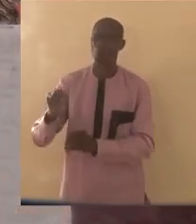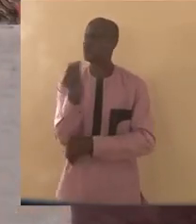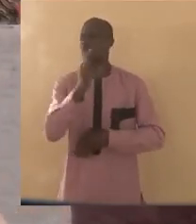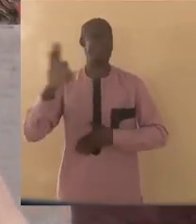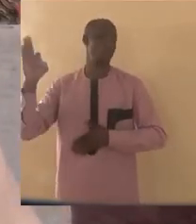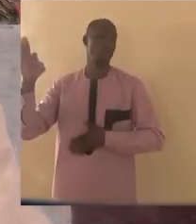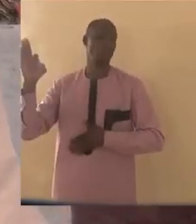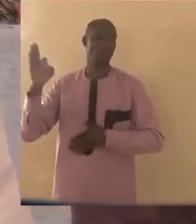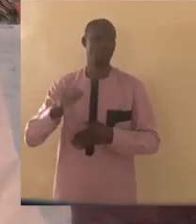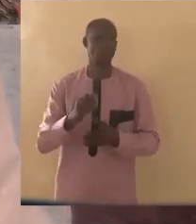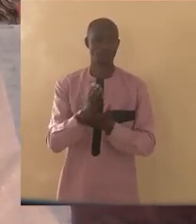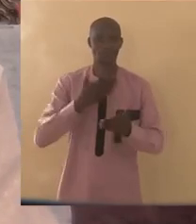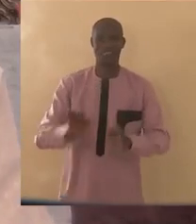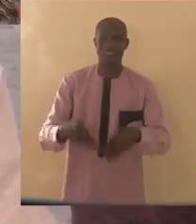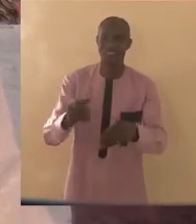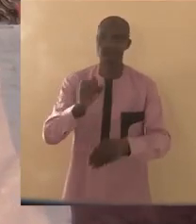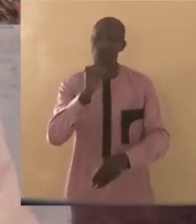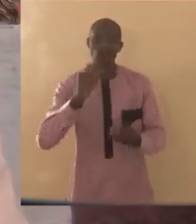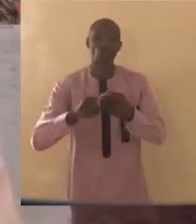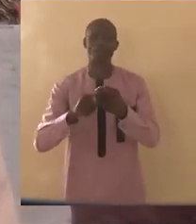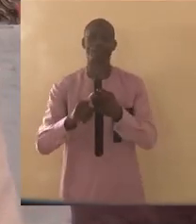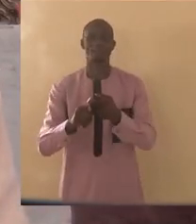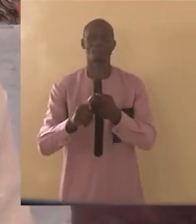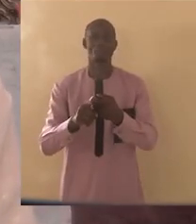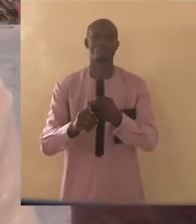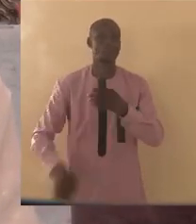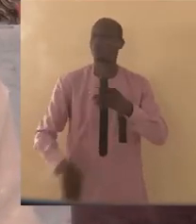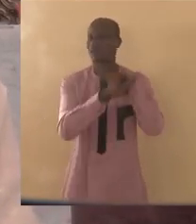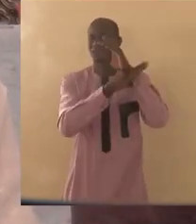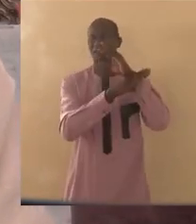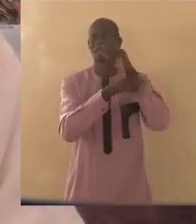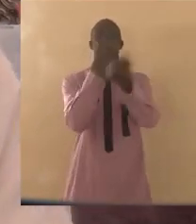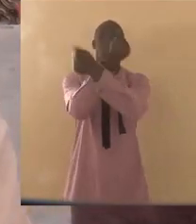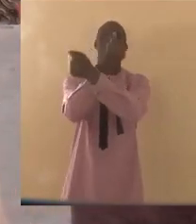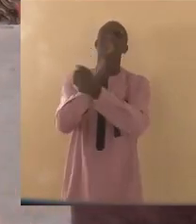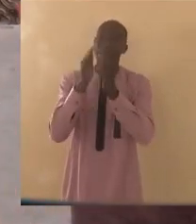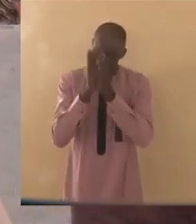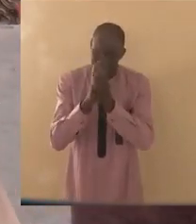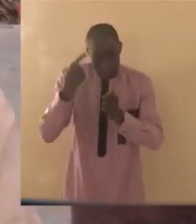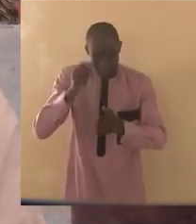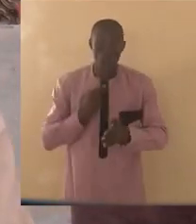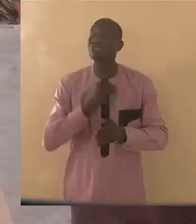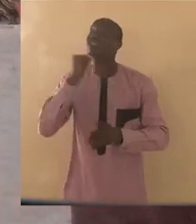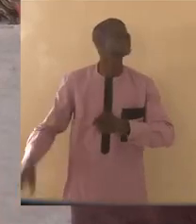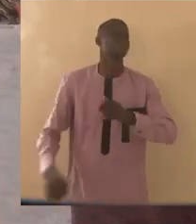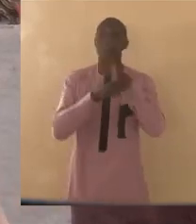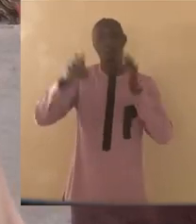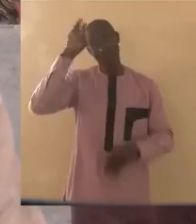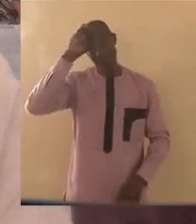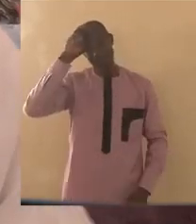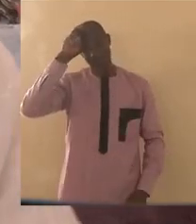time somebody is given a microphone to pray and he begins to cast and bind. Pray for us. We are not saying drive the